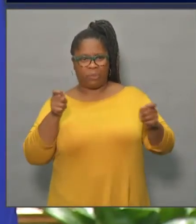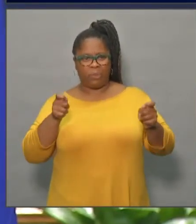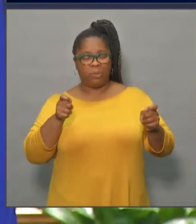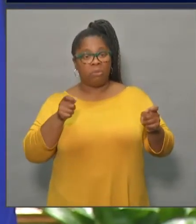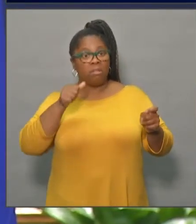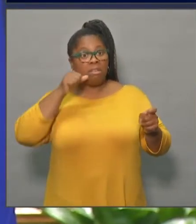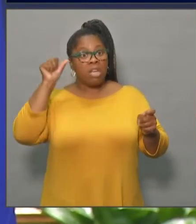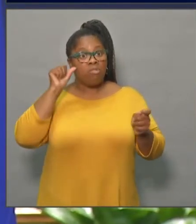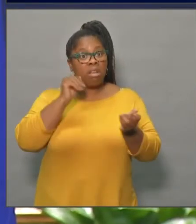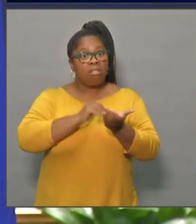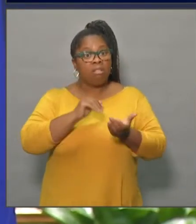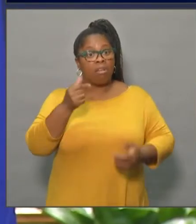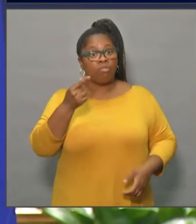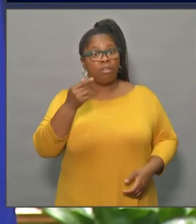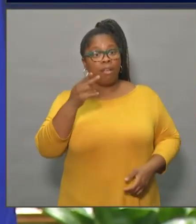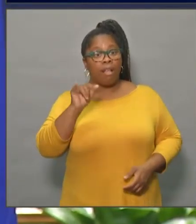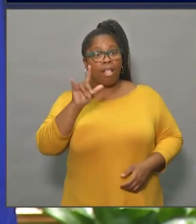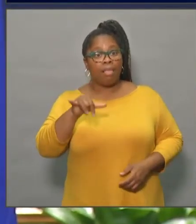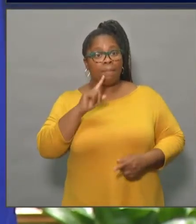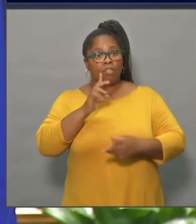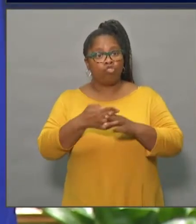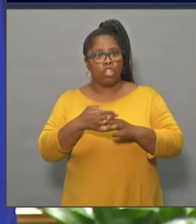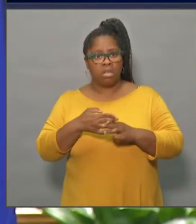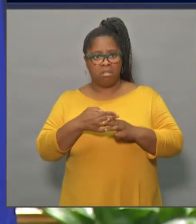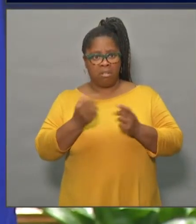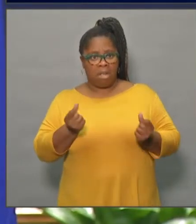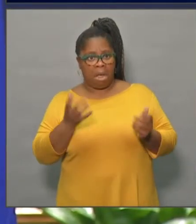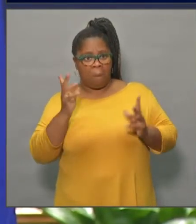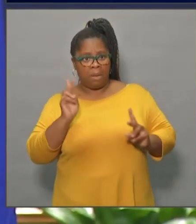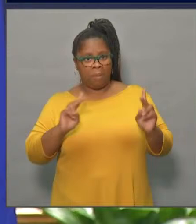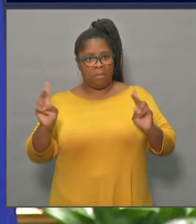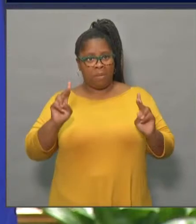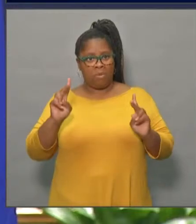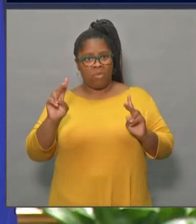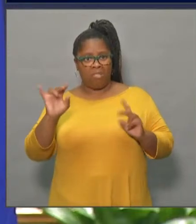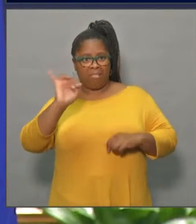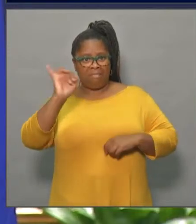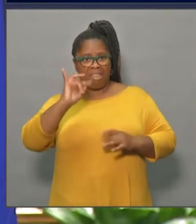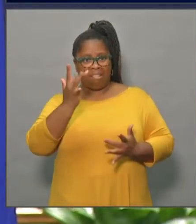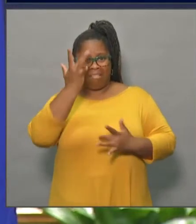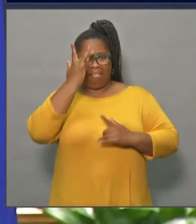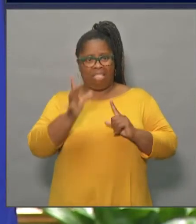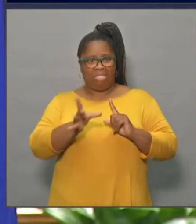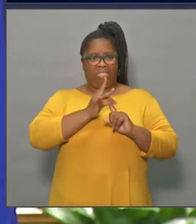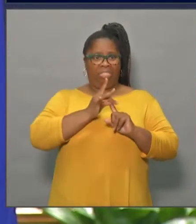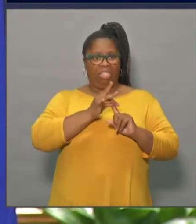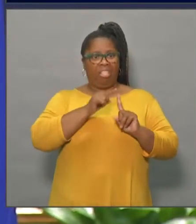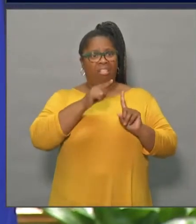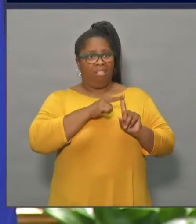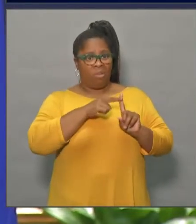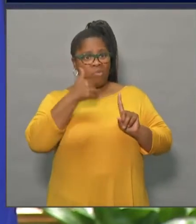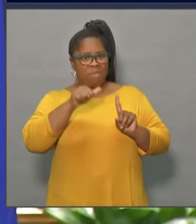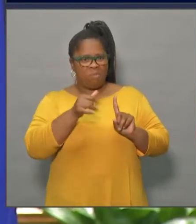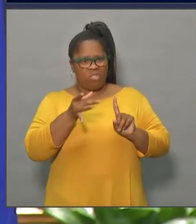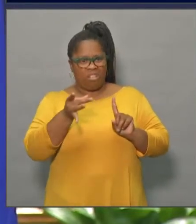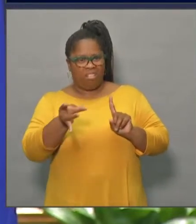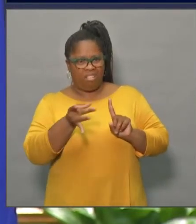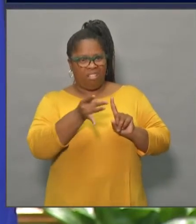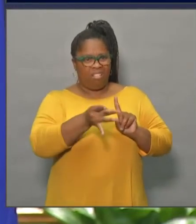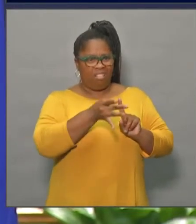fact reduced the rate of the number of people that are infected by everyone who is infected, and we're now